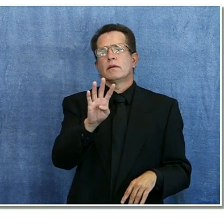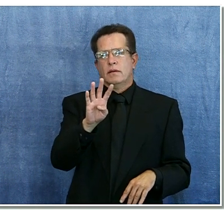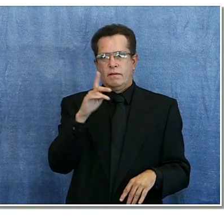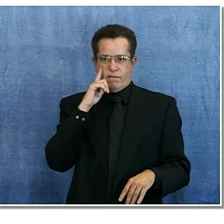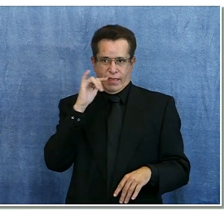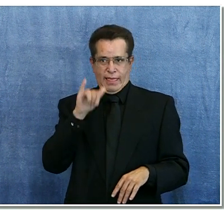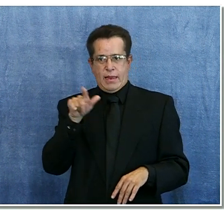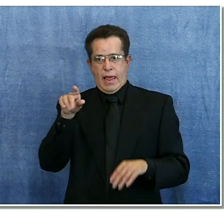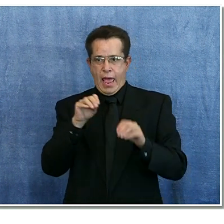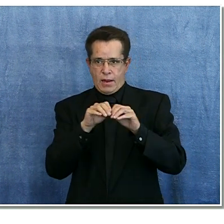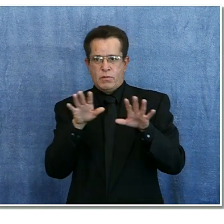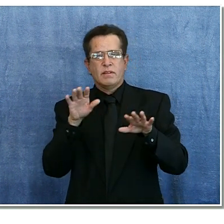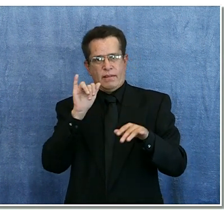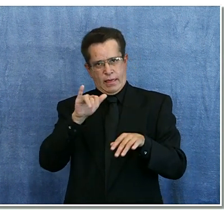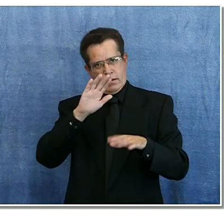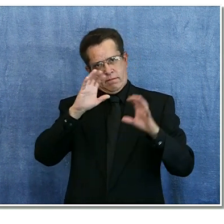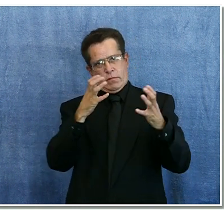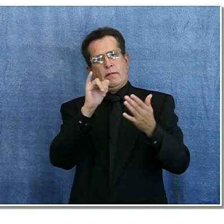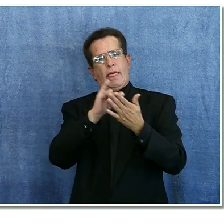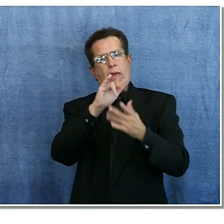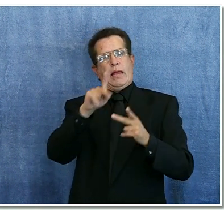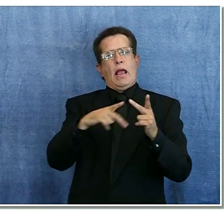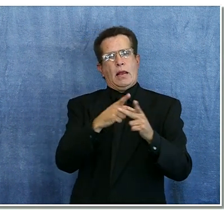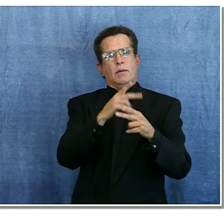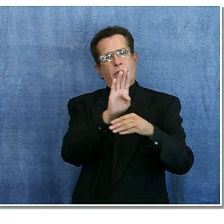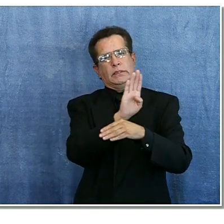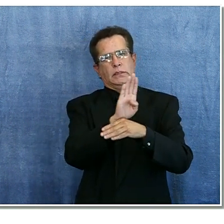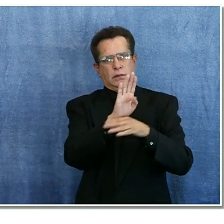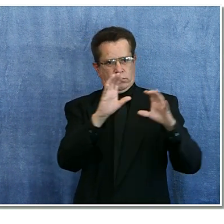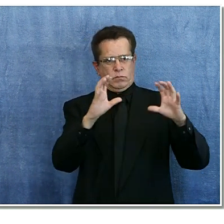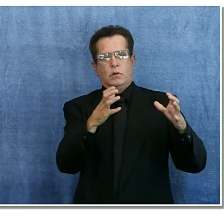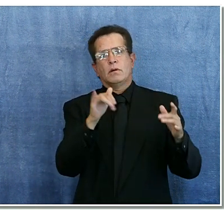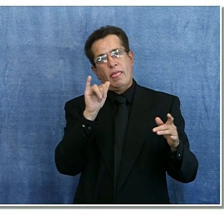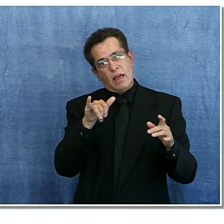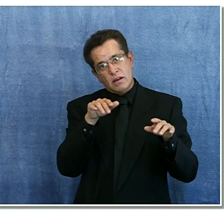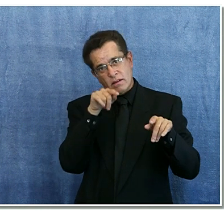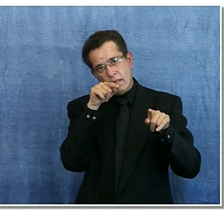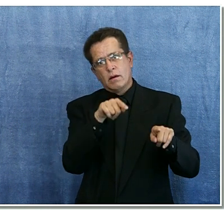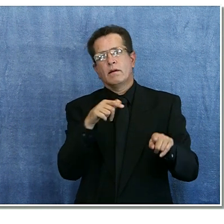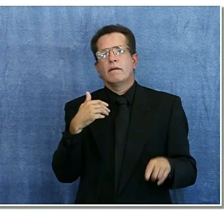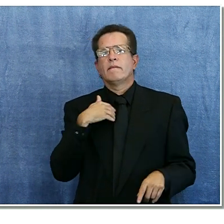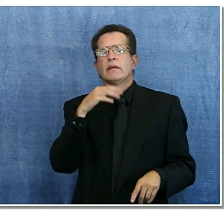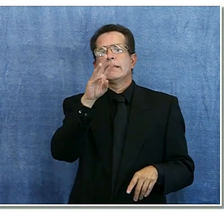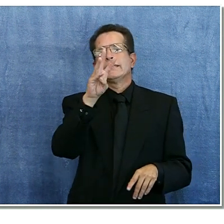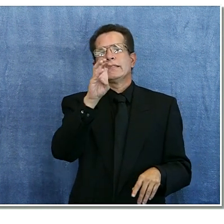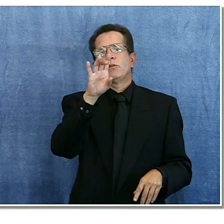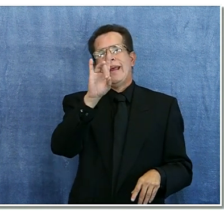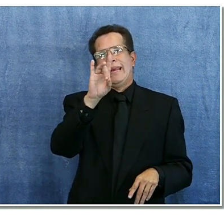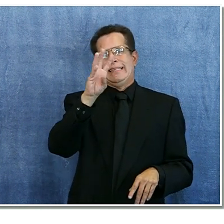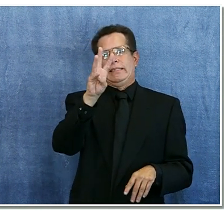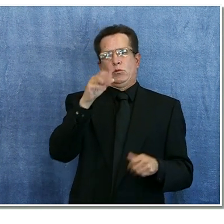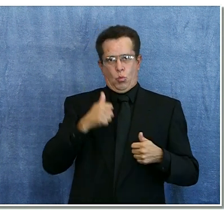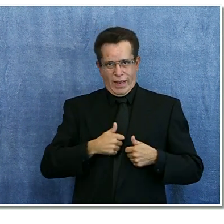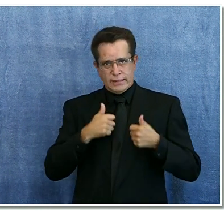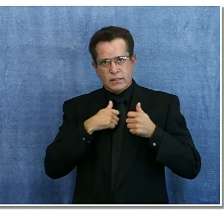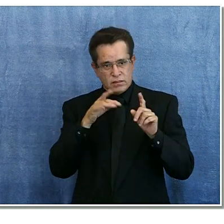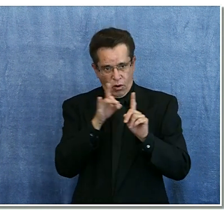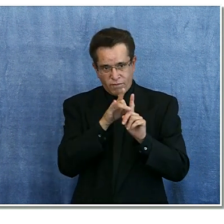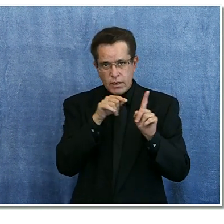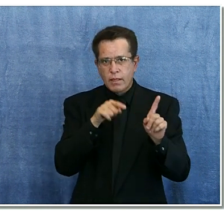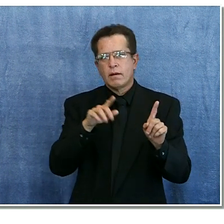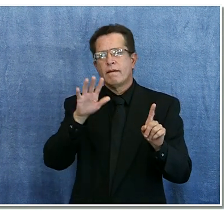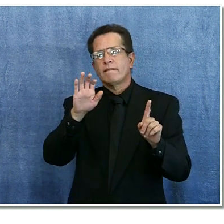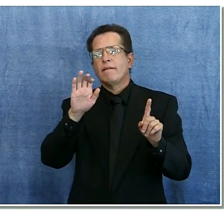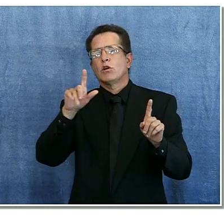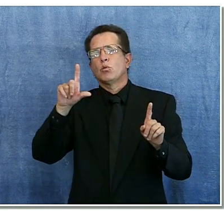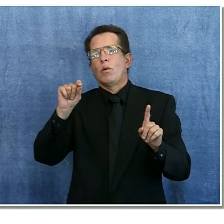127 active outbreaks are in this category. In this category, there have been 686 residents and 520